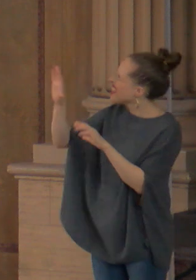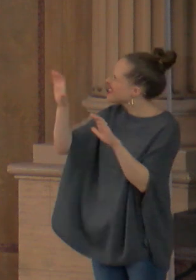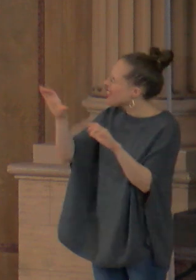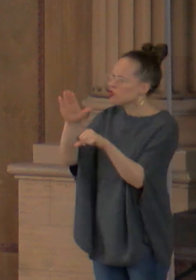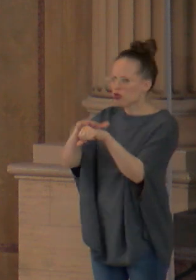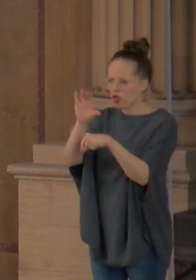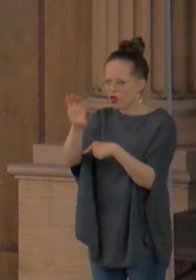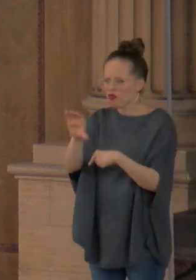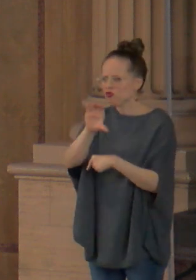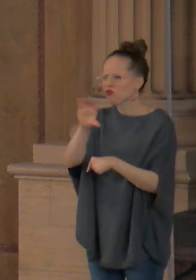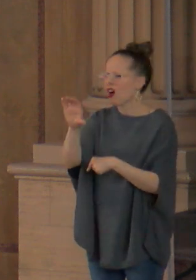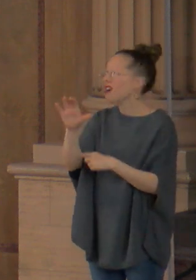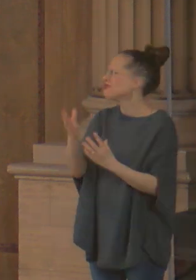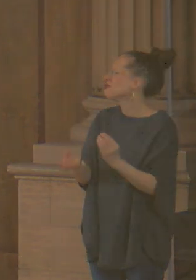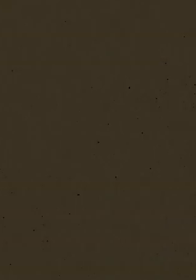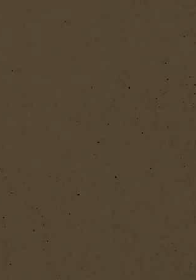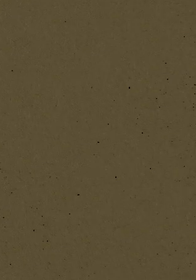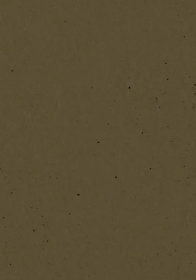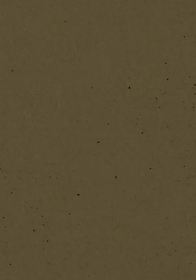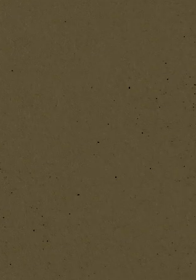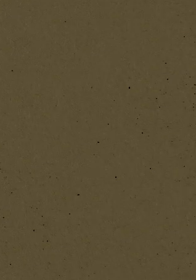more than enough, and it's finished. enough, finished.